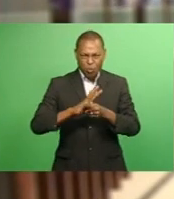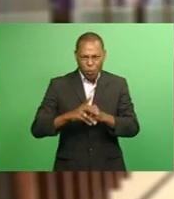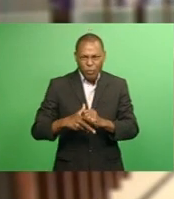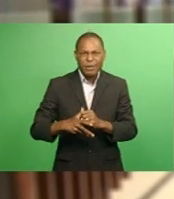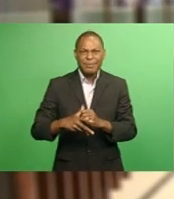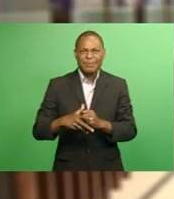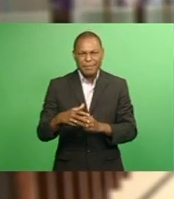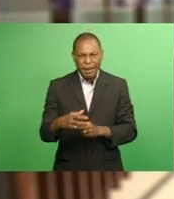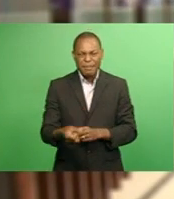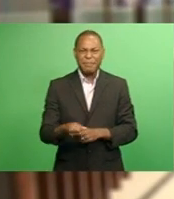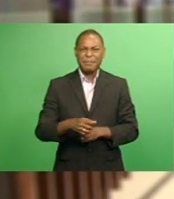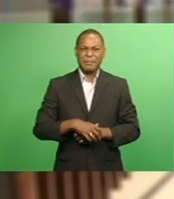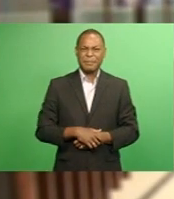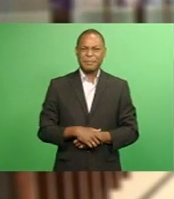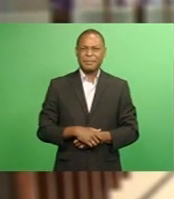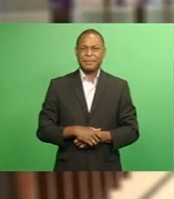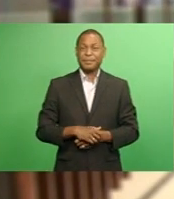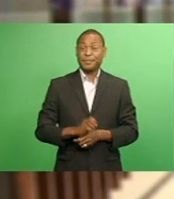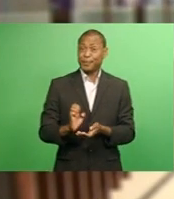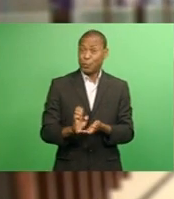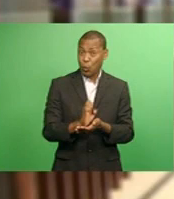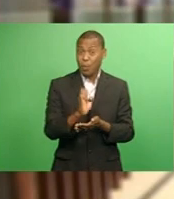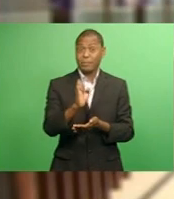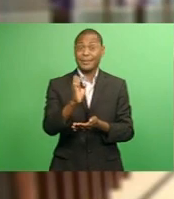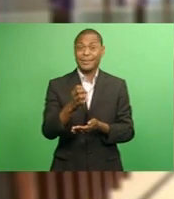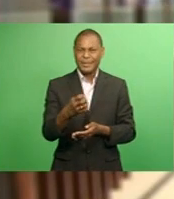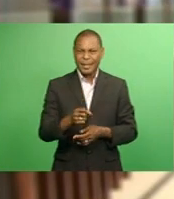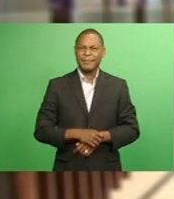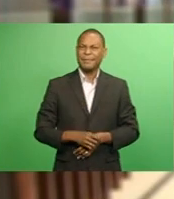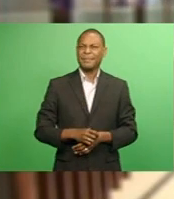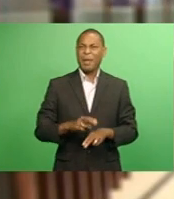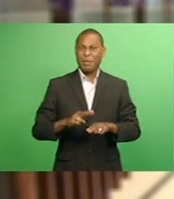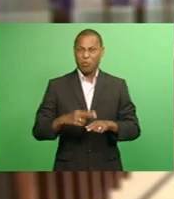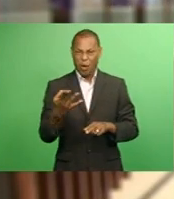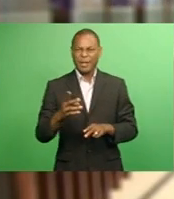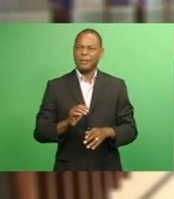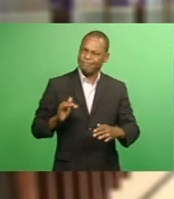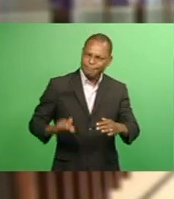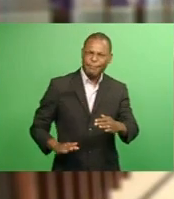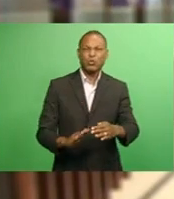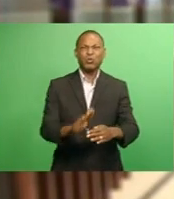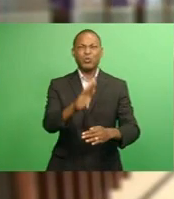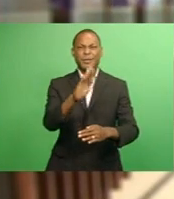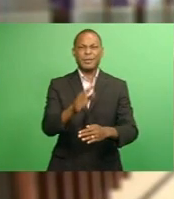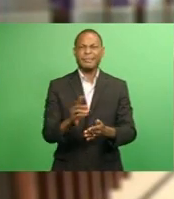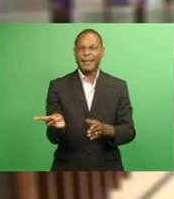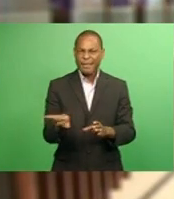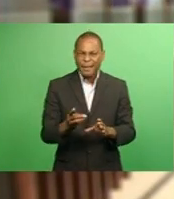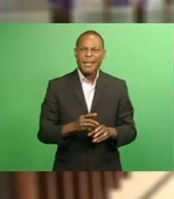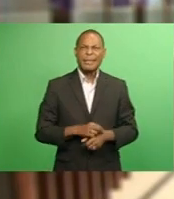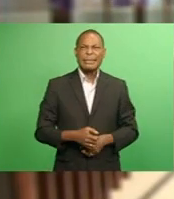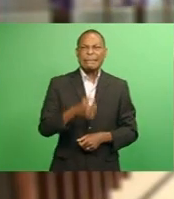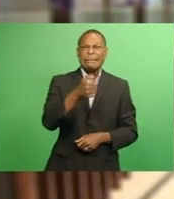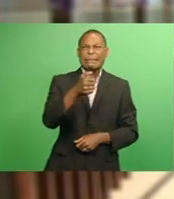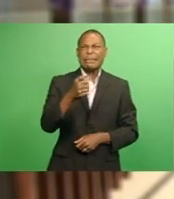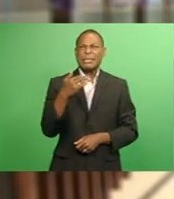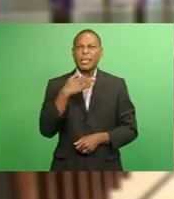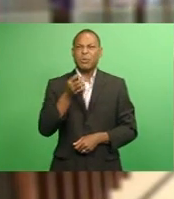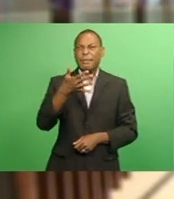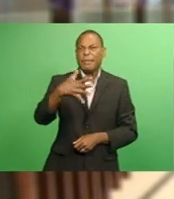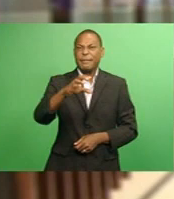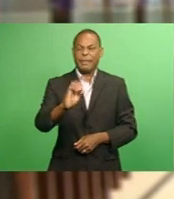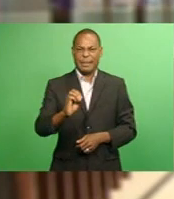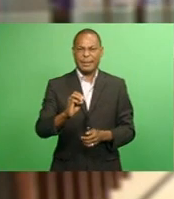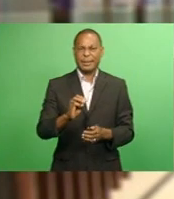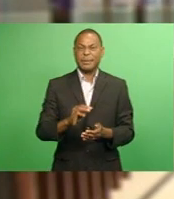infections. Economists expect Friday's job data to show an increase of about 650,000 in March, while